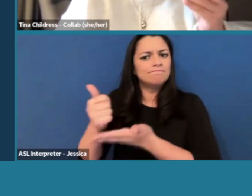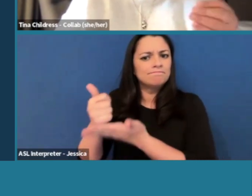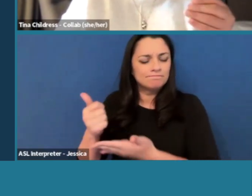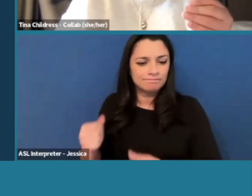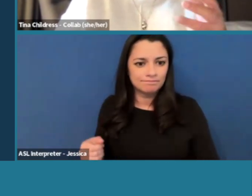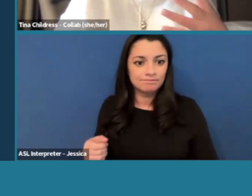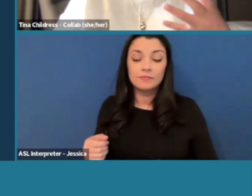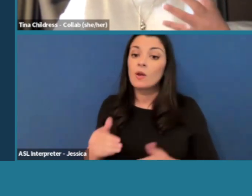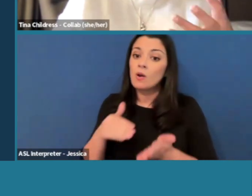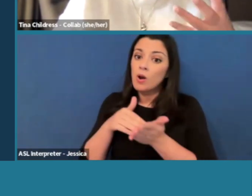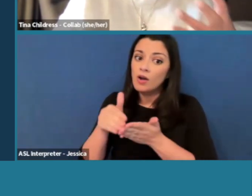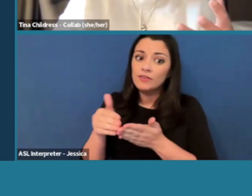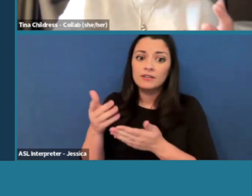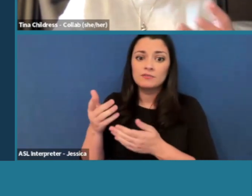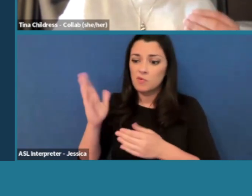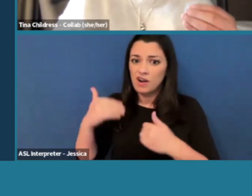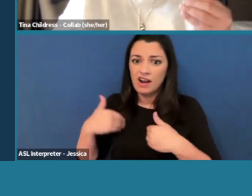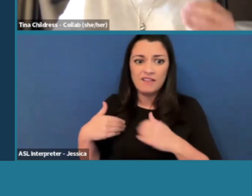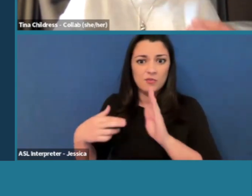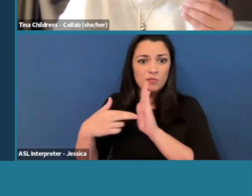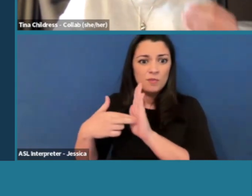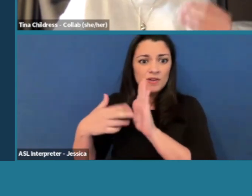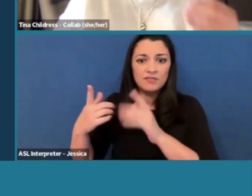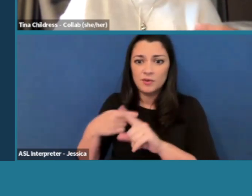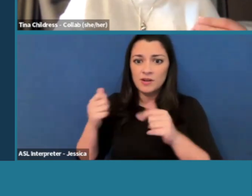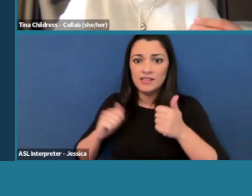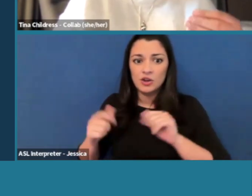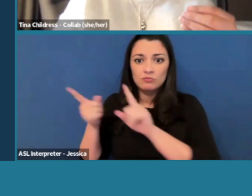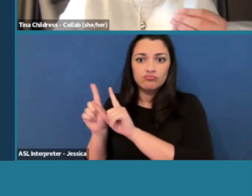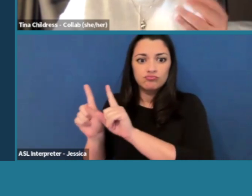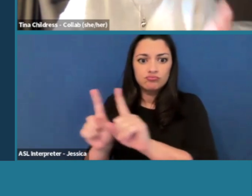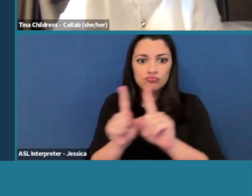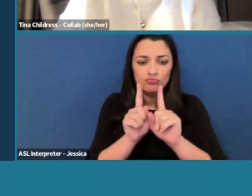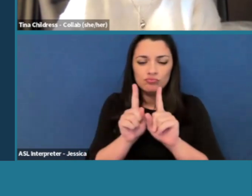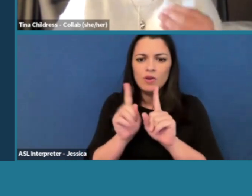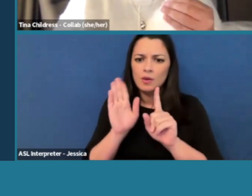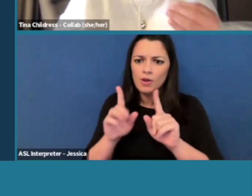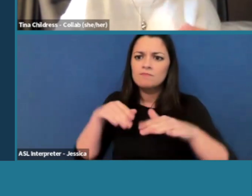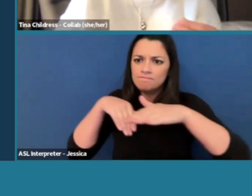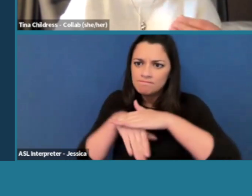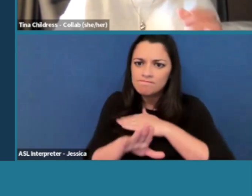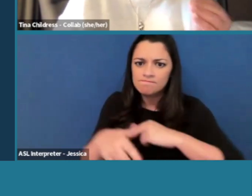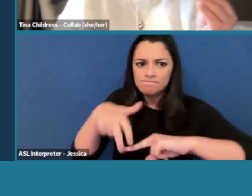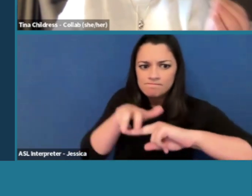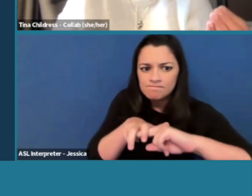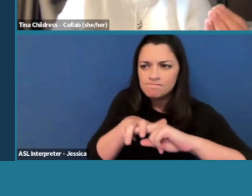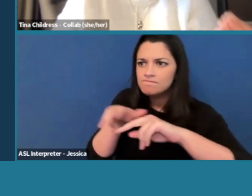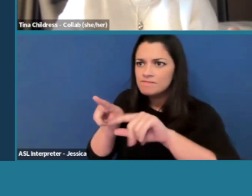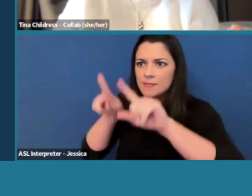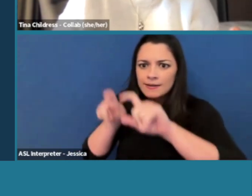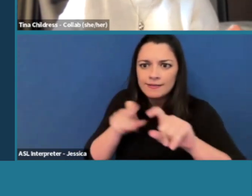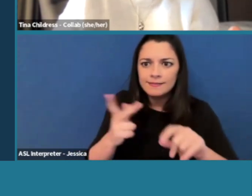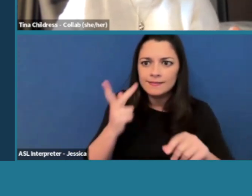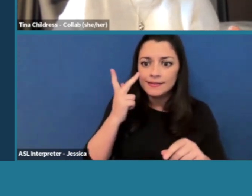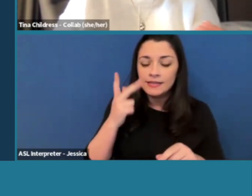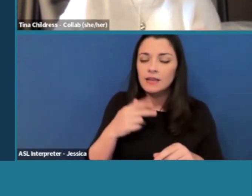that we can see. And I appreciate that so, so much because they're trained to tactfully maybe ask